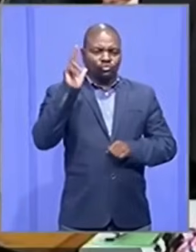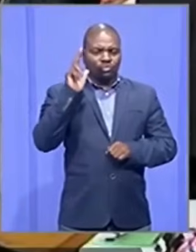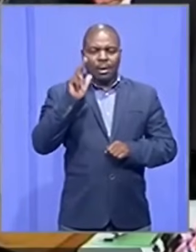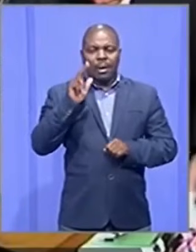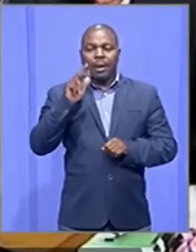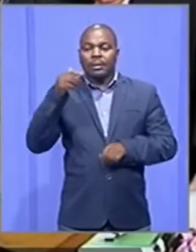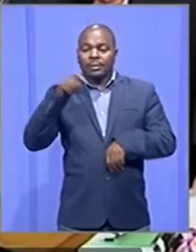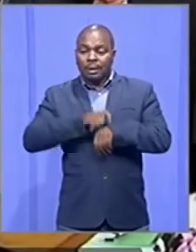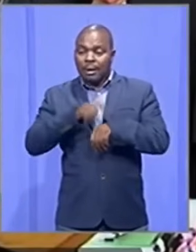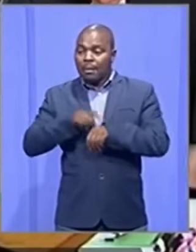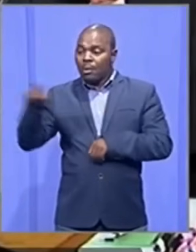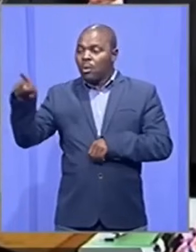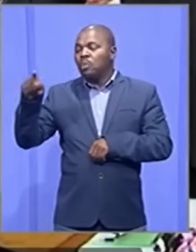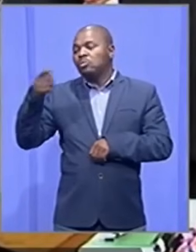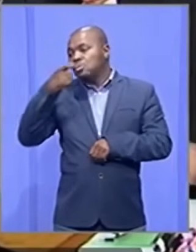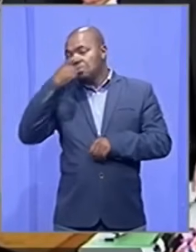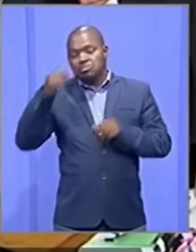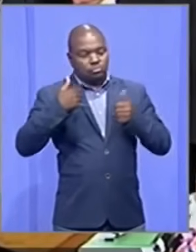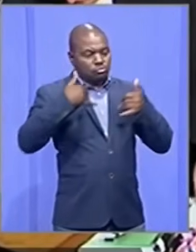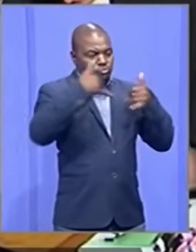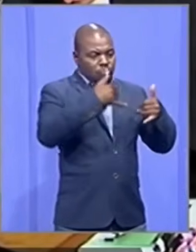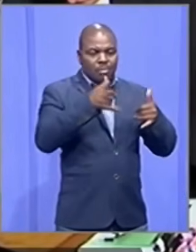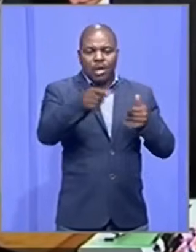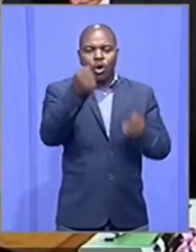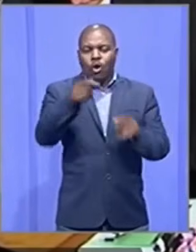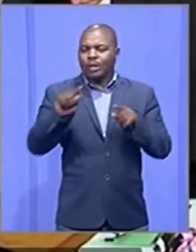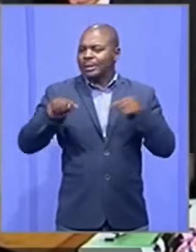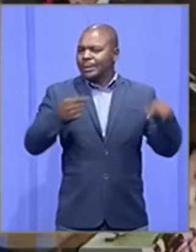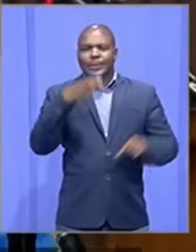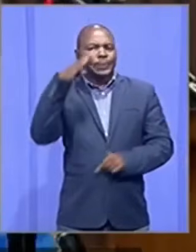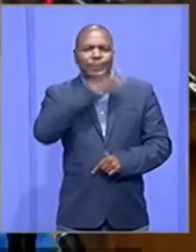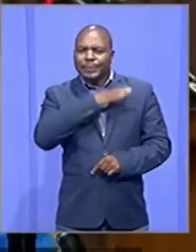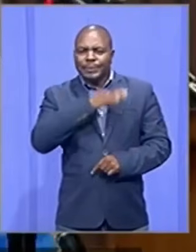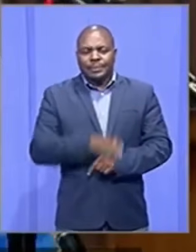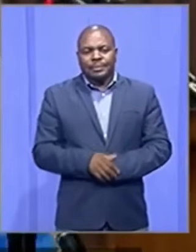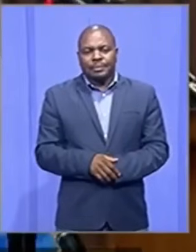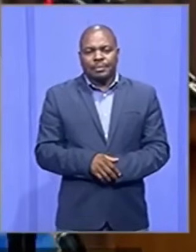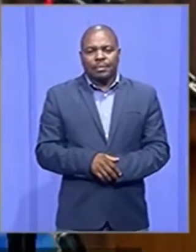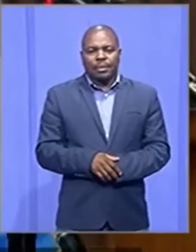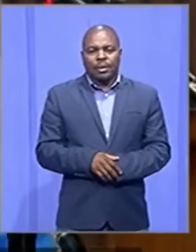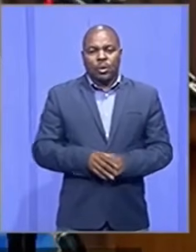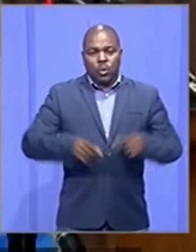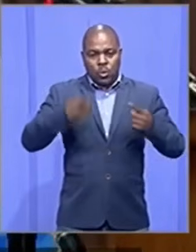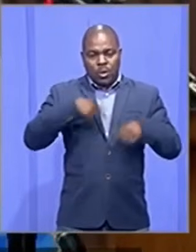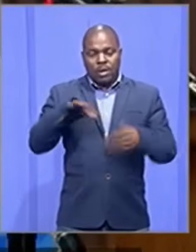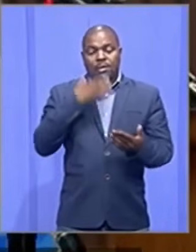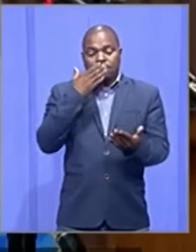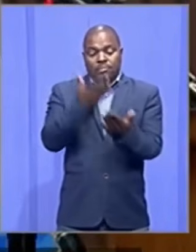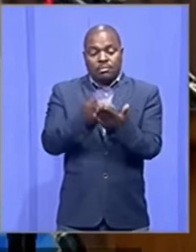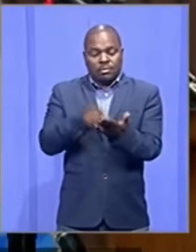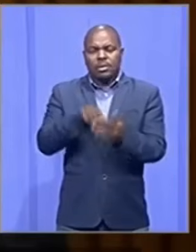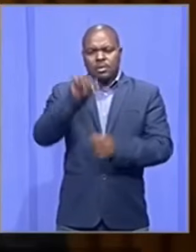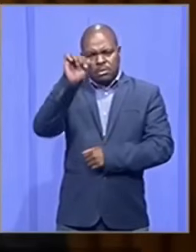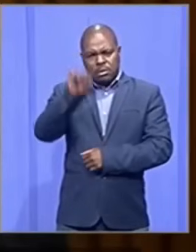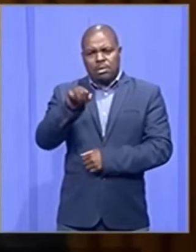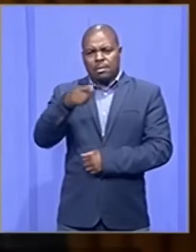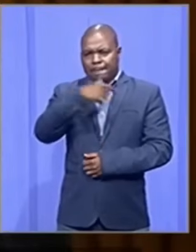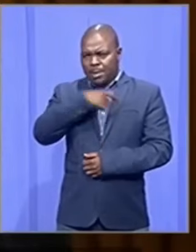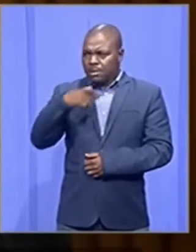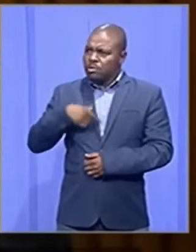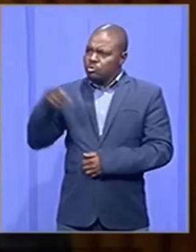fa Ramaphosa a ne a tlanegisa tlhomo ya ga Misuzulu. We submit that the president was entitled